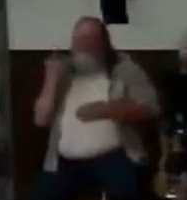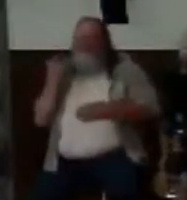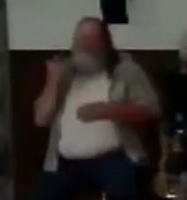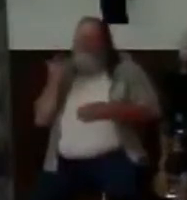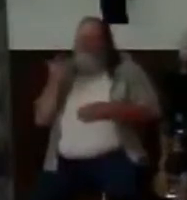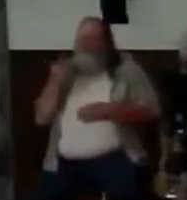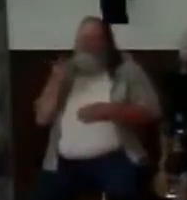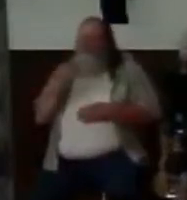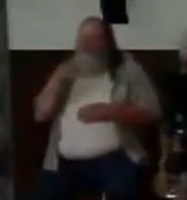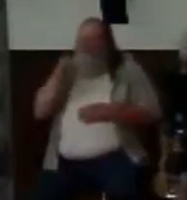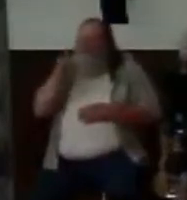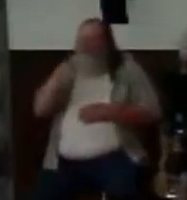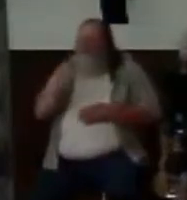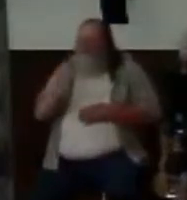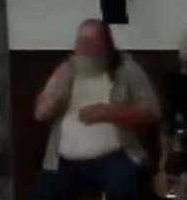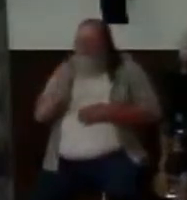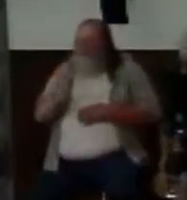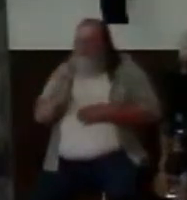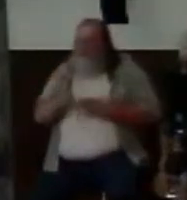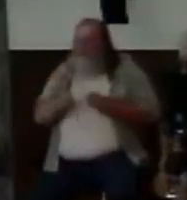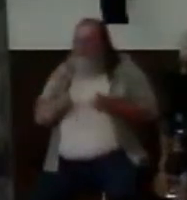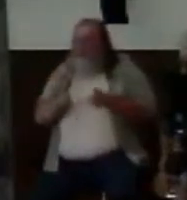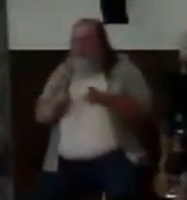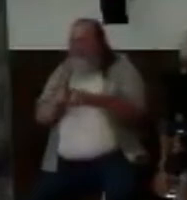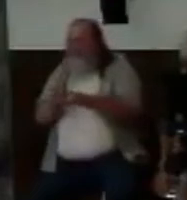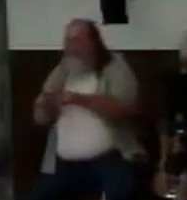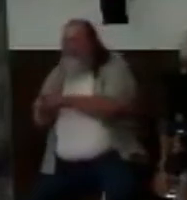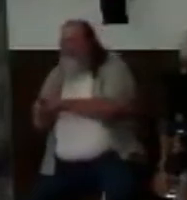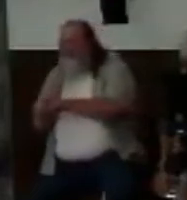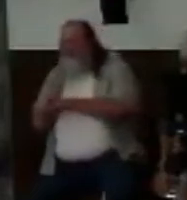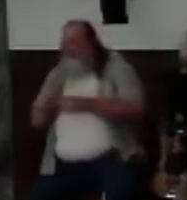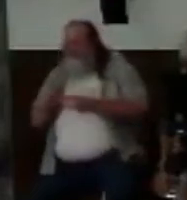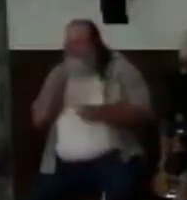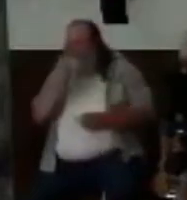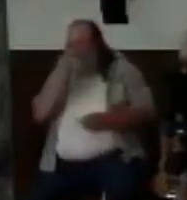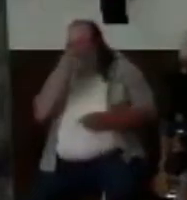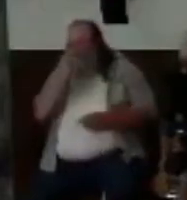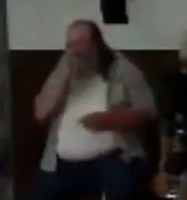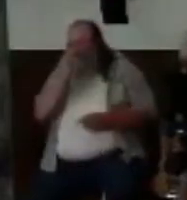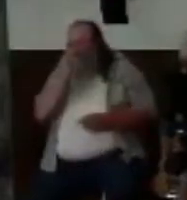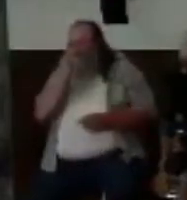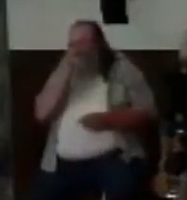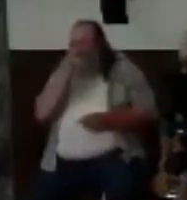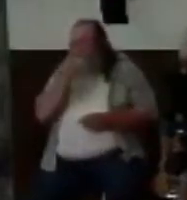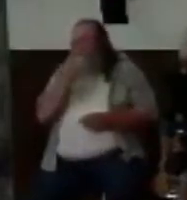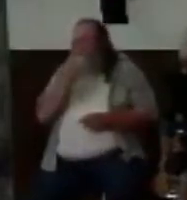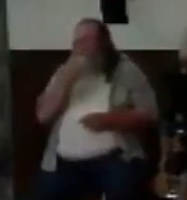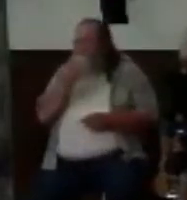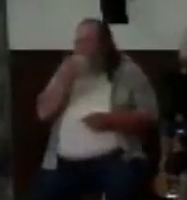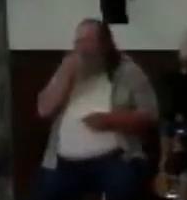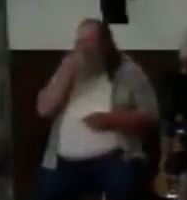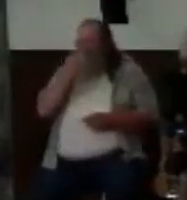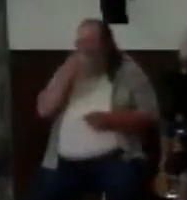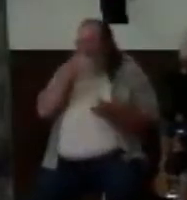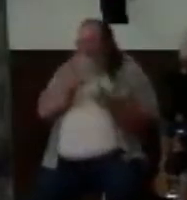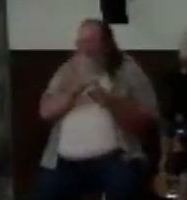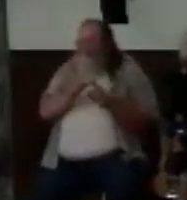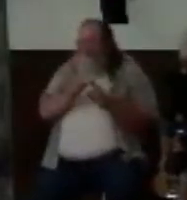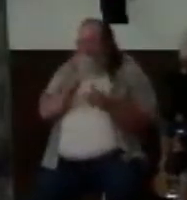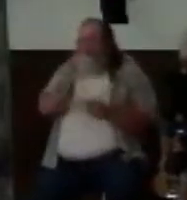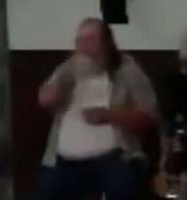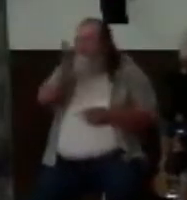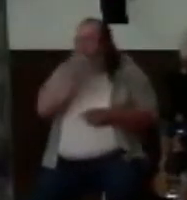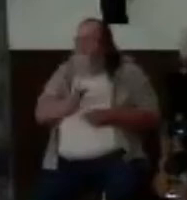than ever, it's about what is seen. The most common source of entertainment today, social media.